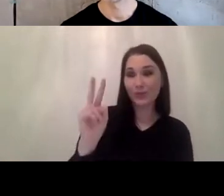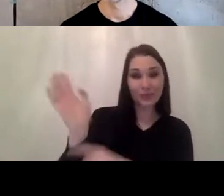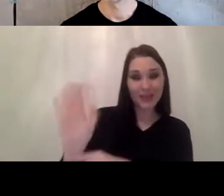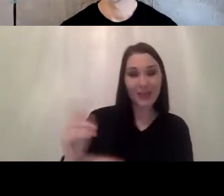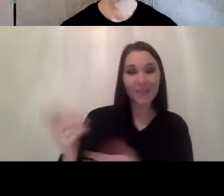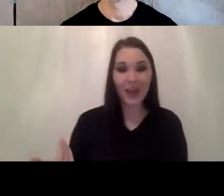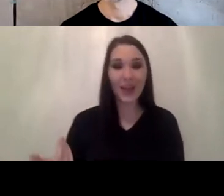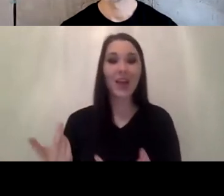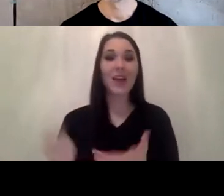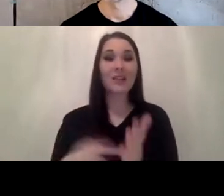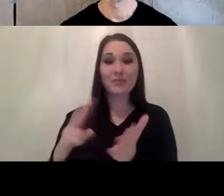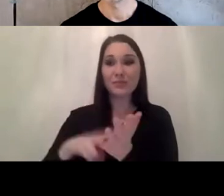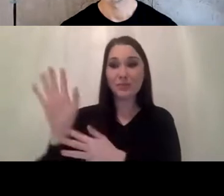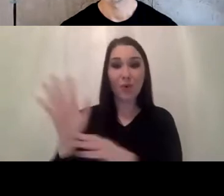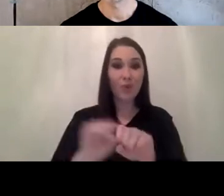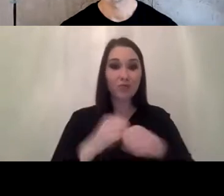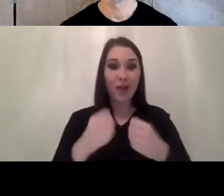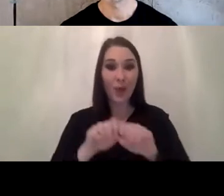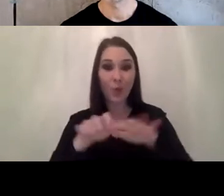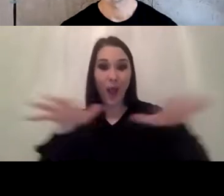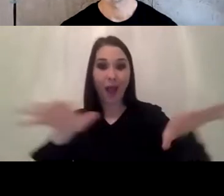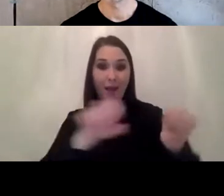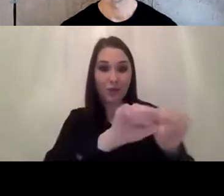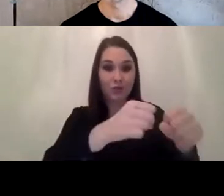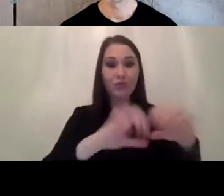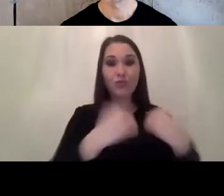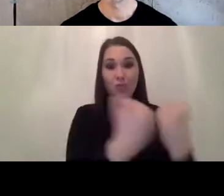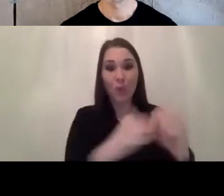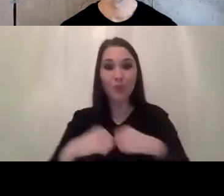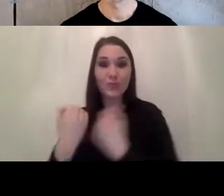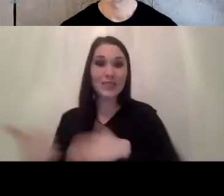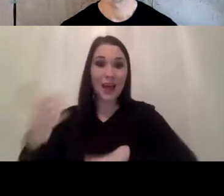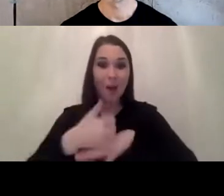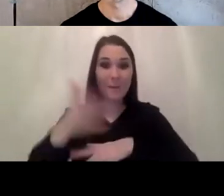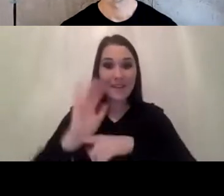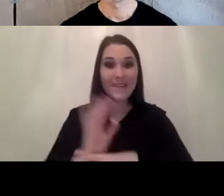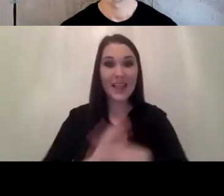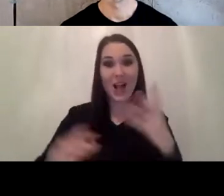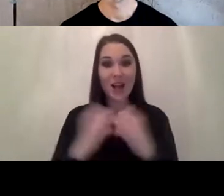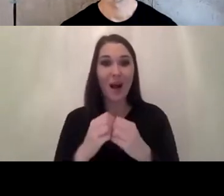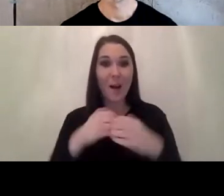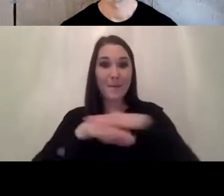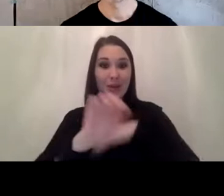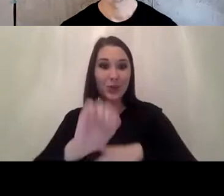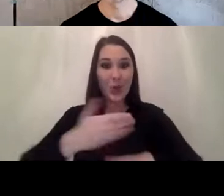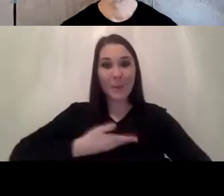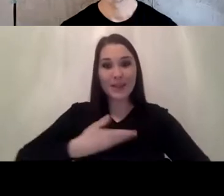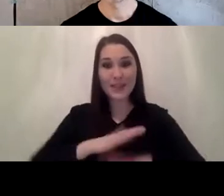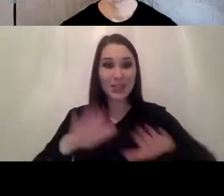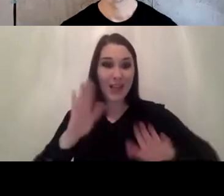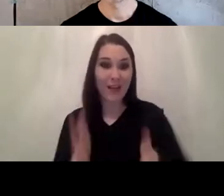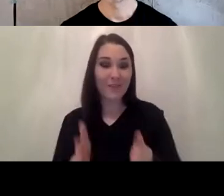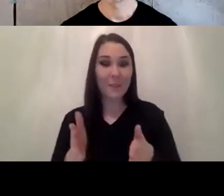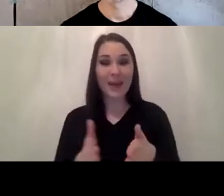They could even be breakaway groups that are set up to develop a film club, or within your business. It just doesn't have to be limited to